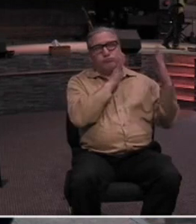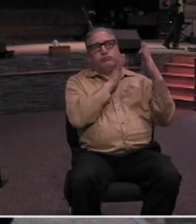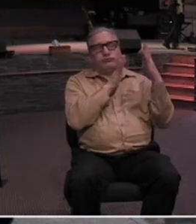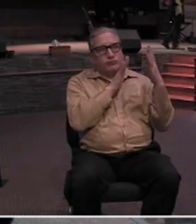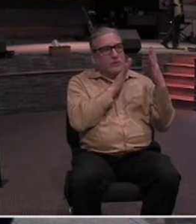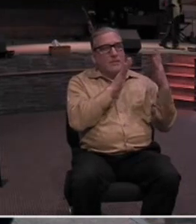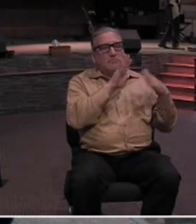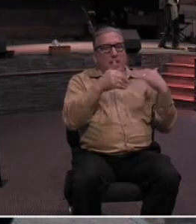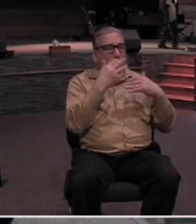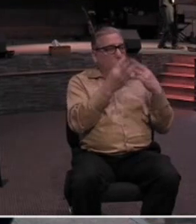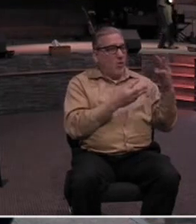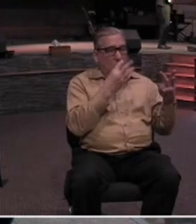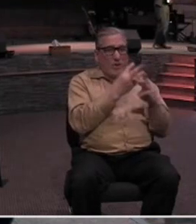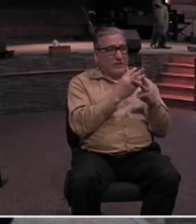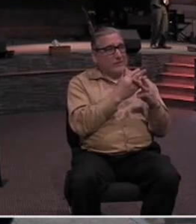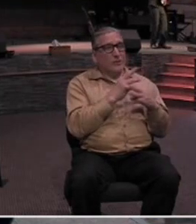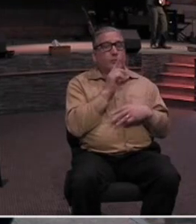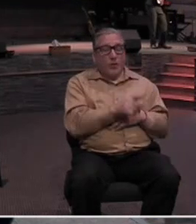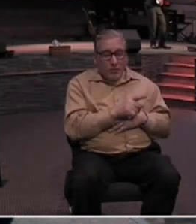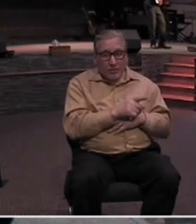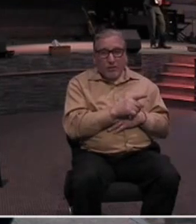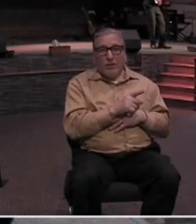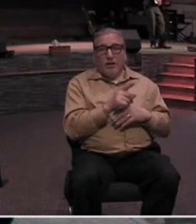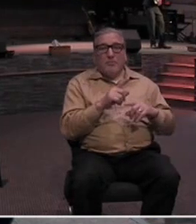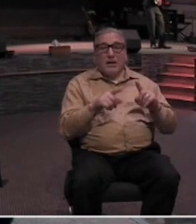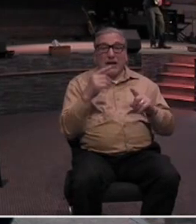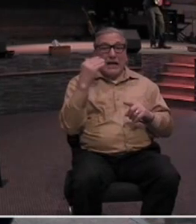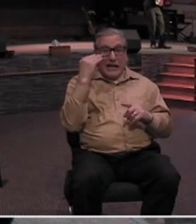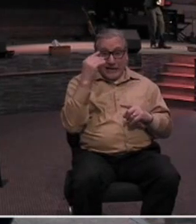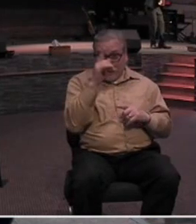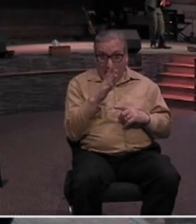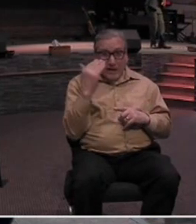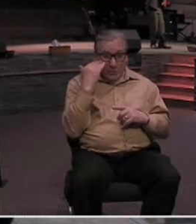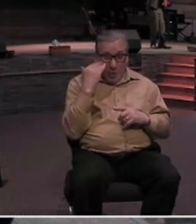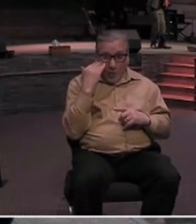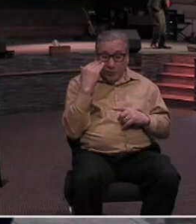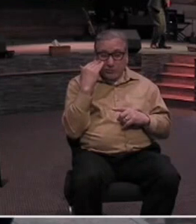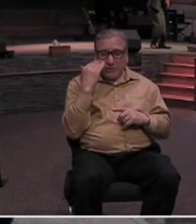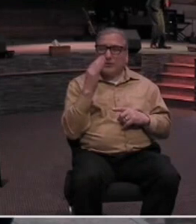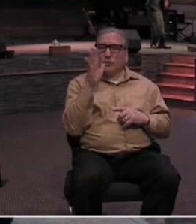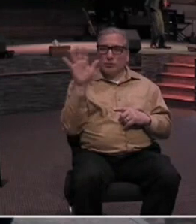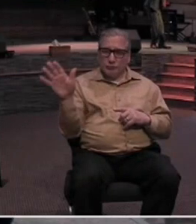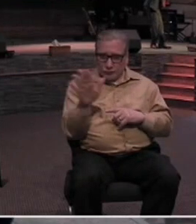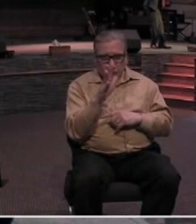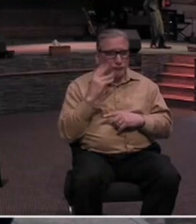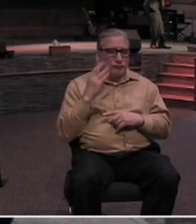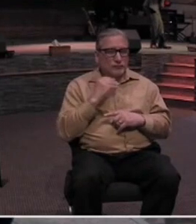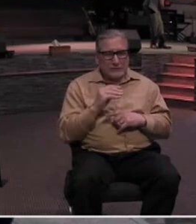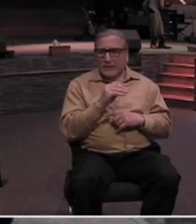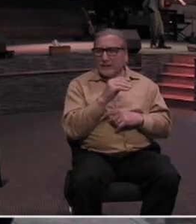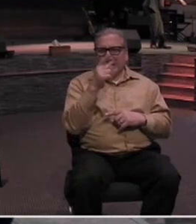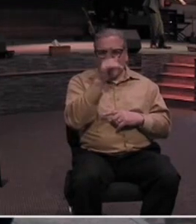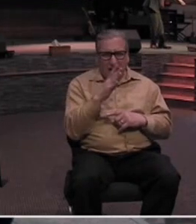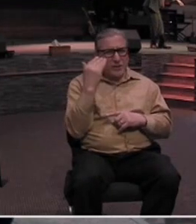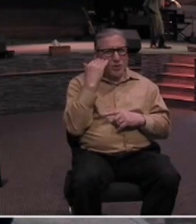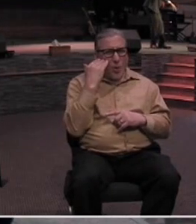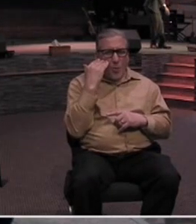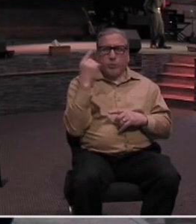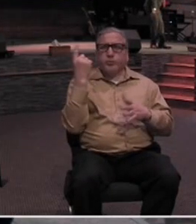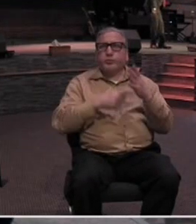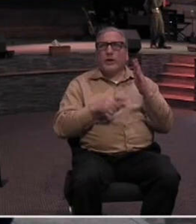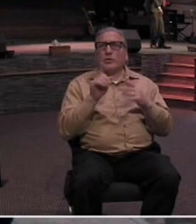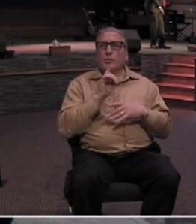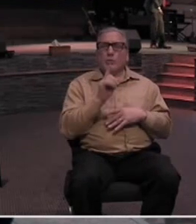the world that we live in. But can I tell somebody that God knows exactly where you are? He knows exactly what you're going through. Can I